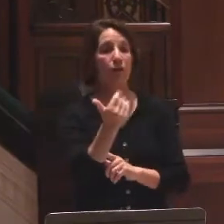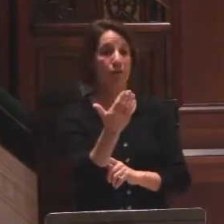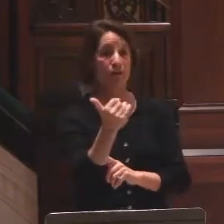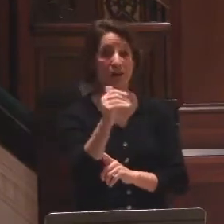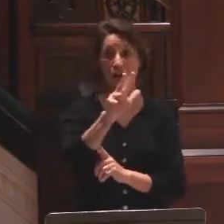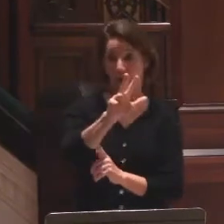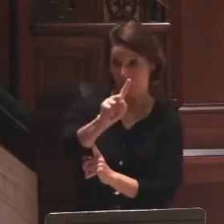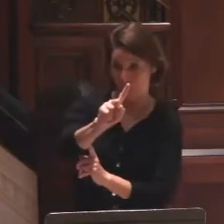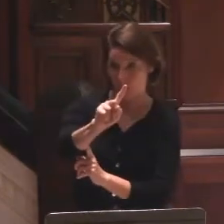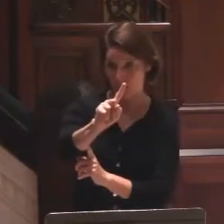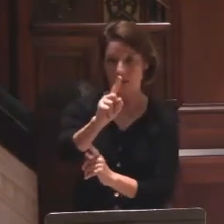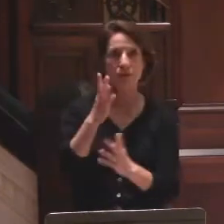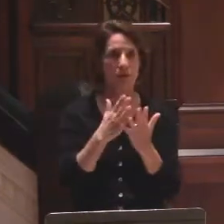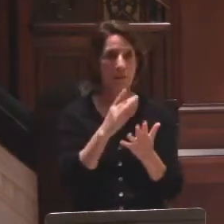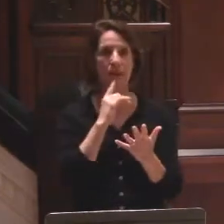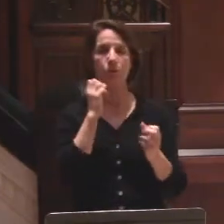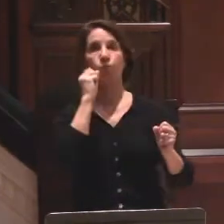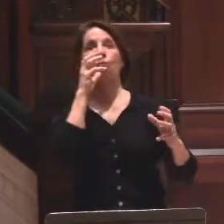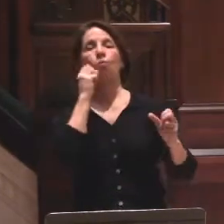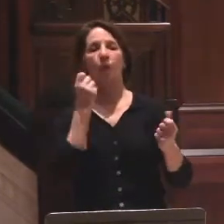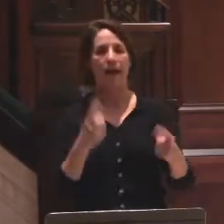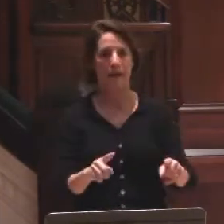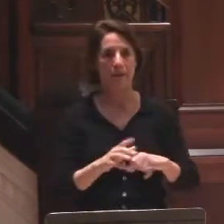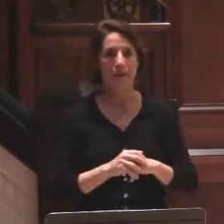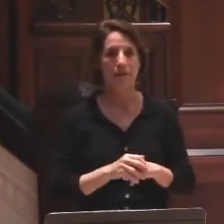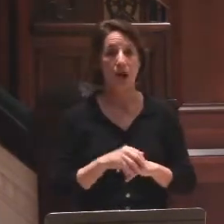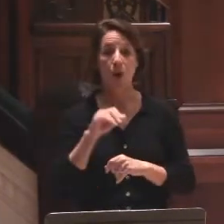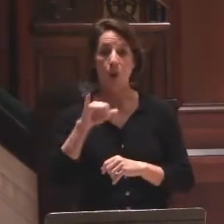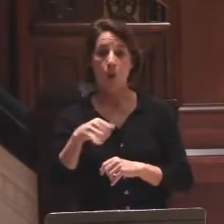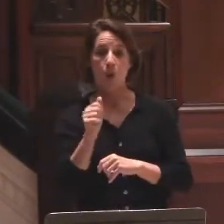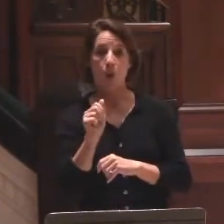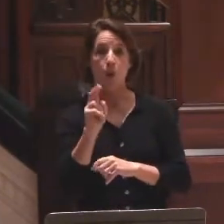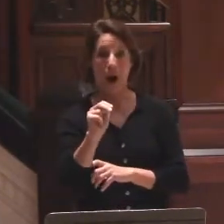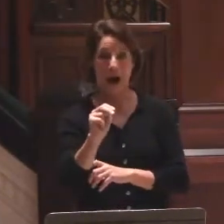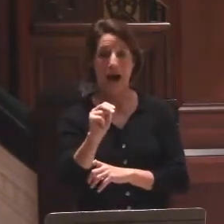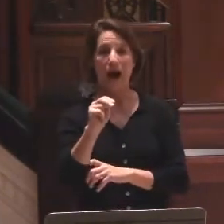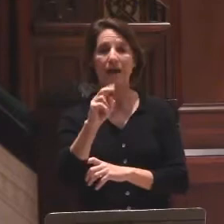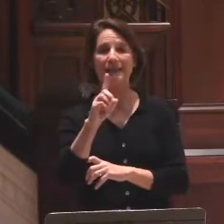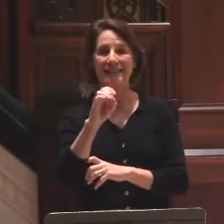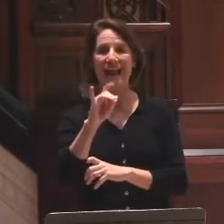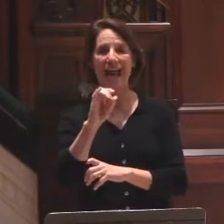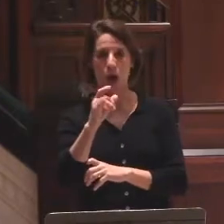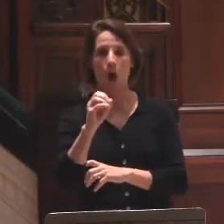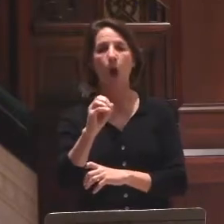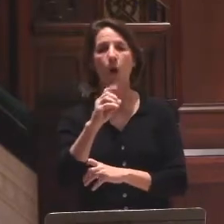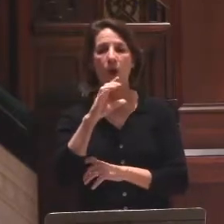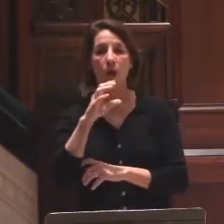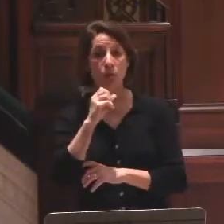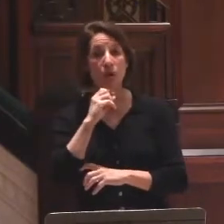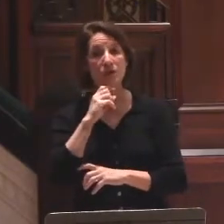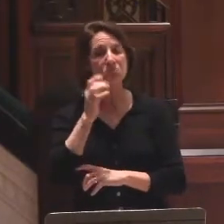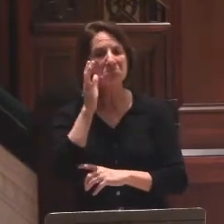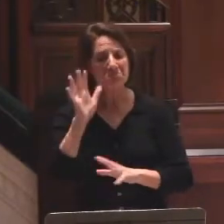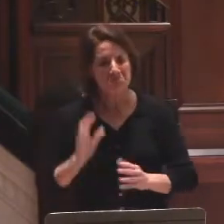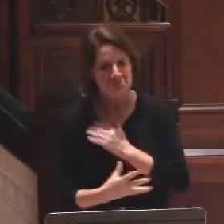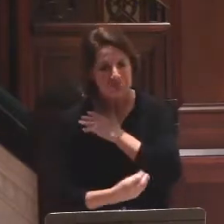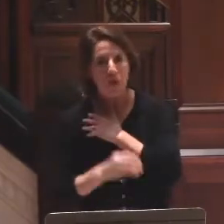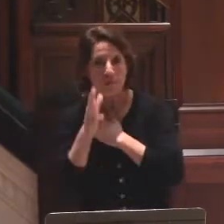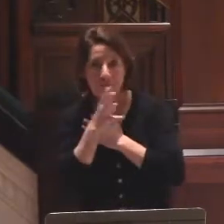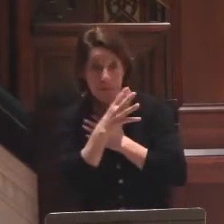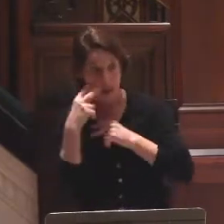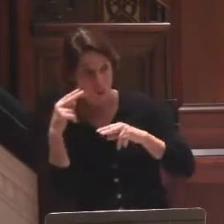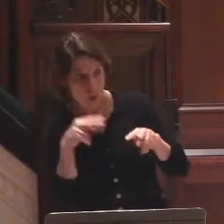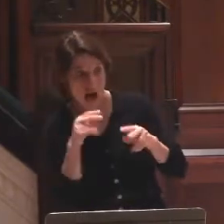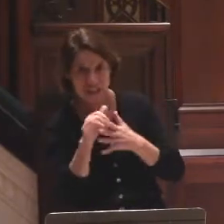something very dramatic happened. Juan Diego was a peasant farmer who watched this devastation happen. He saw his